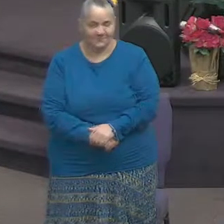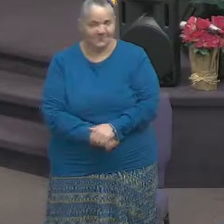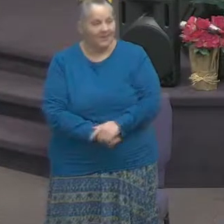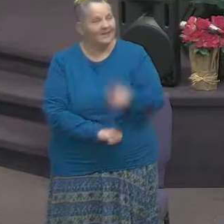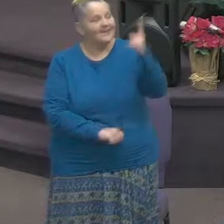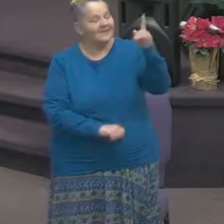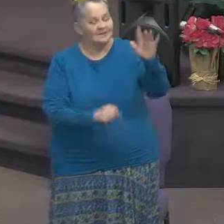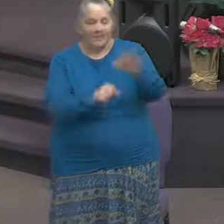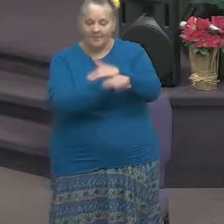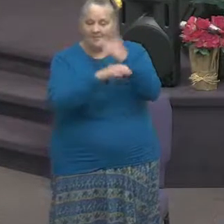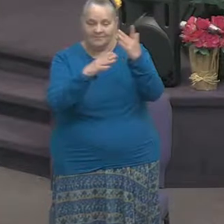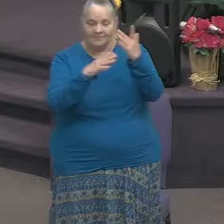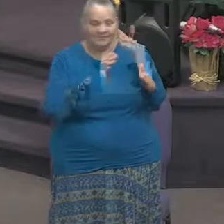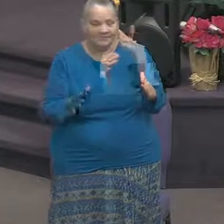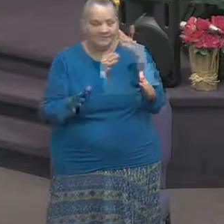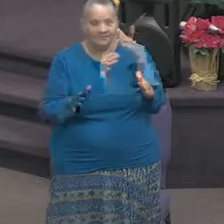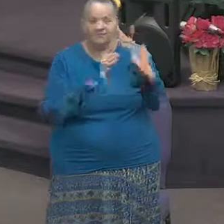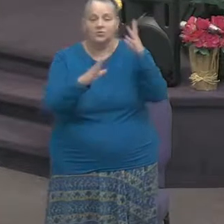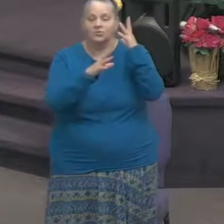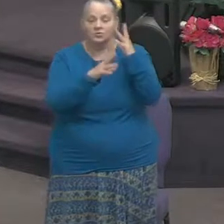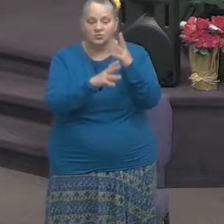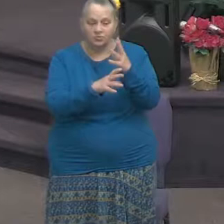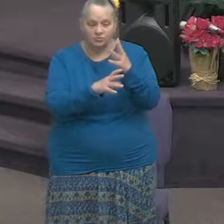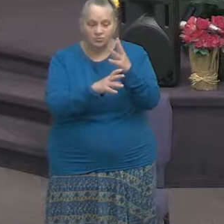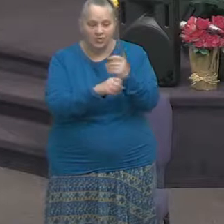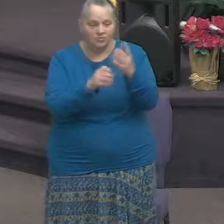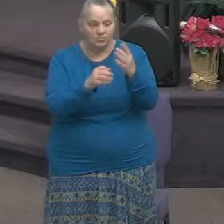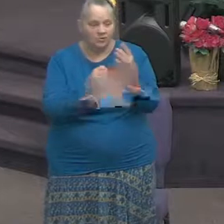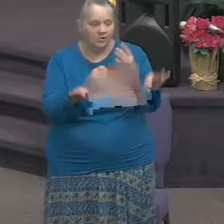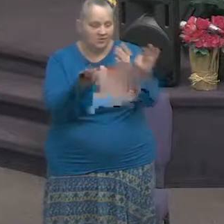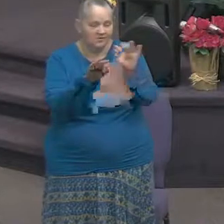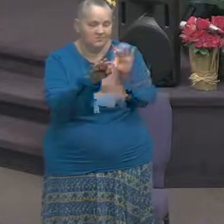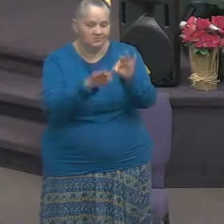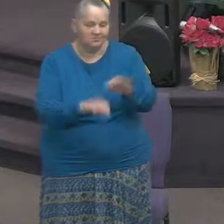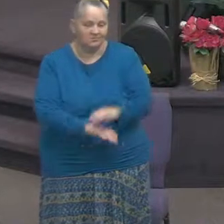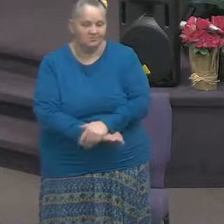He's completely and totally trustworthy.